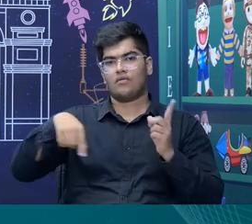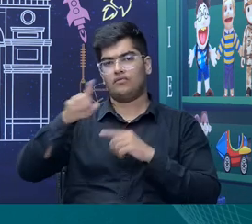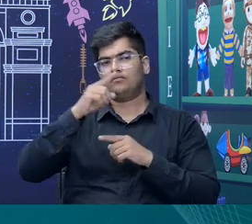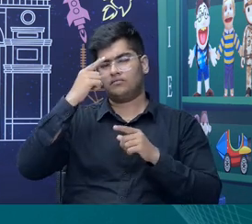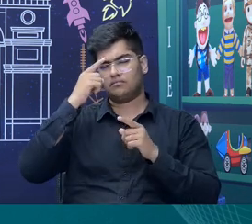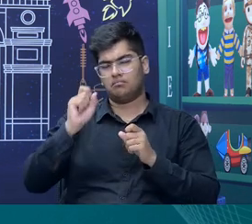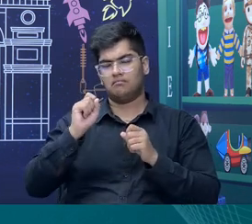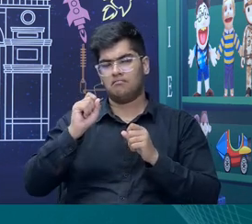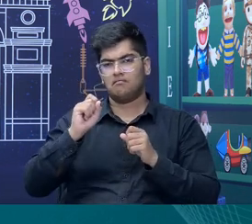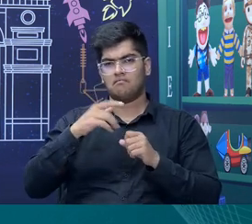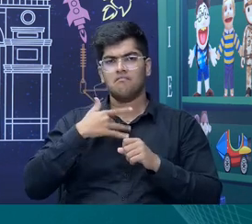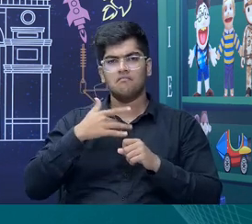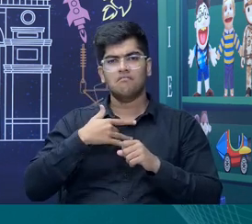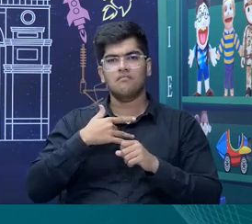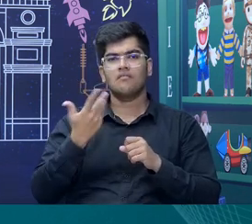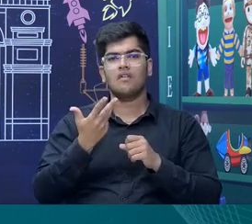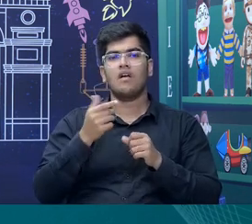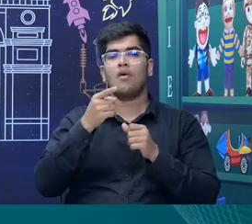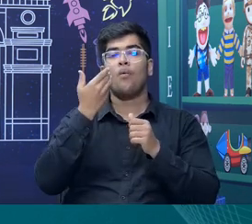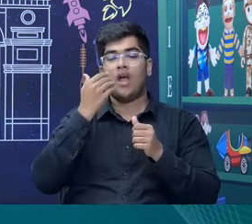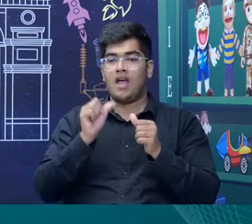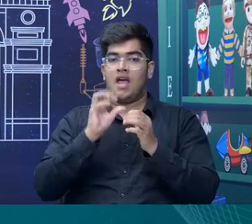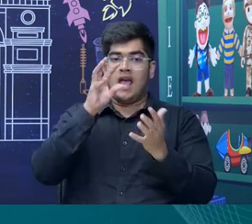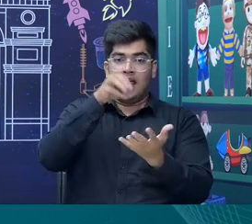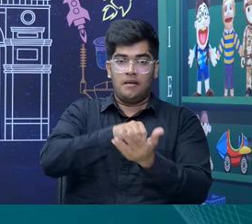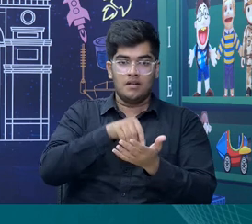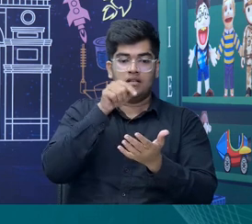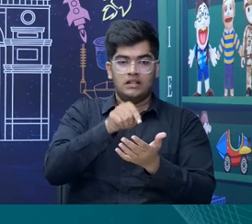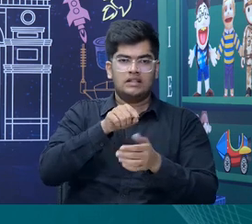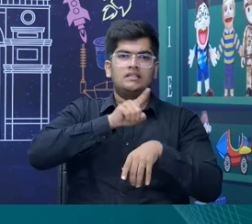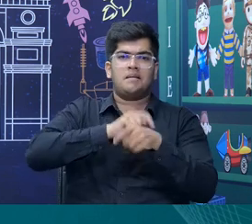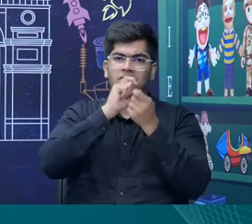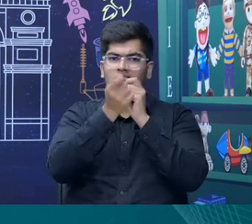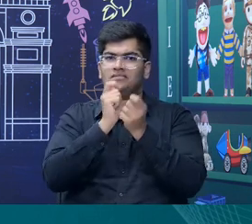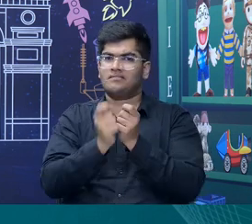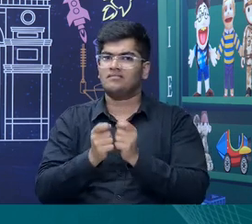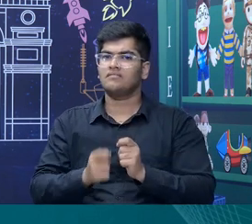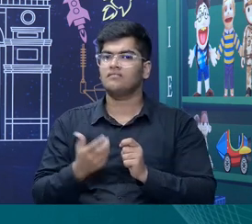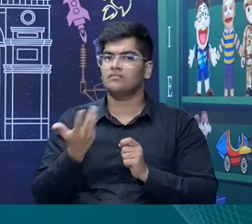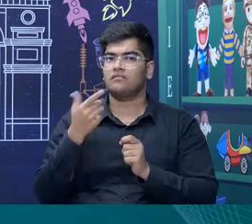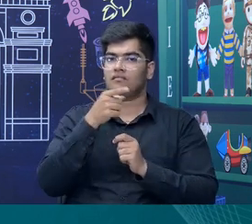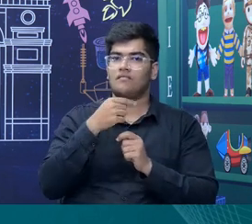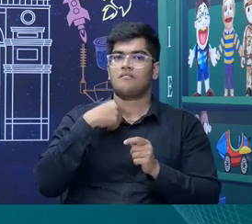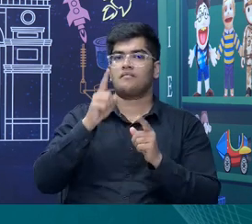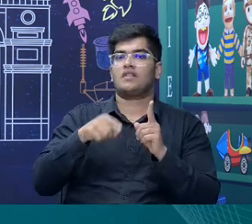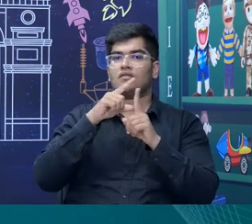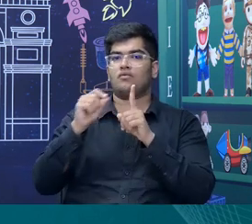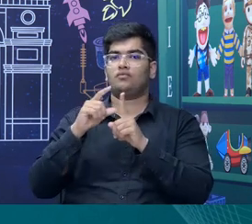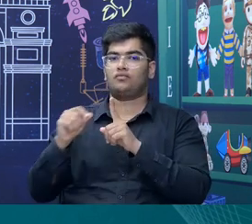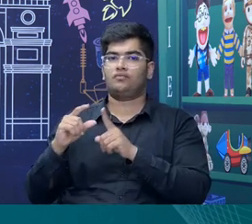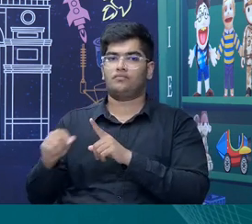remember the admission adjustments and at that time we passed these adjustments see